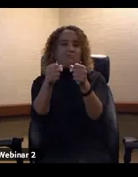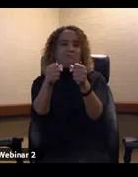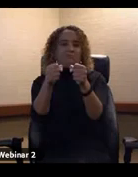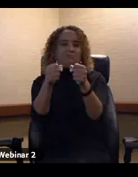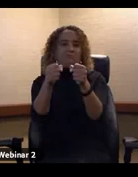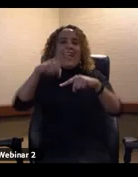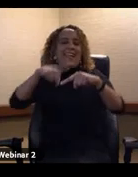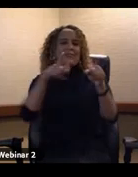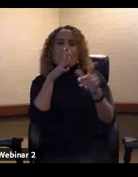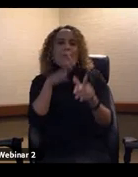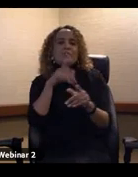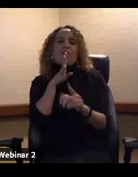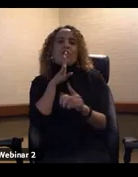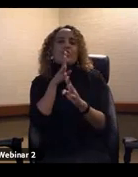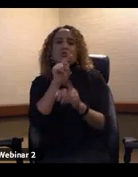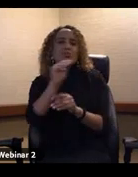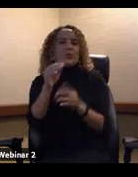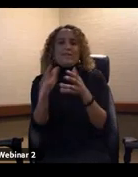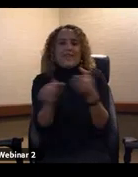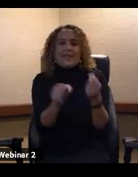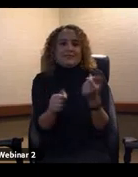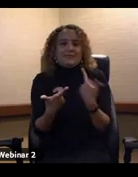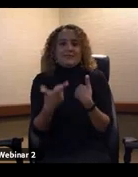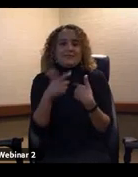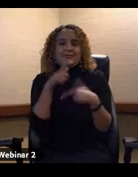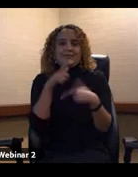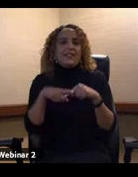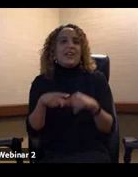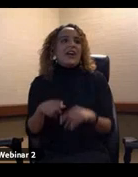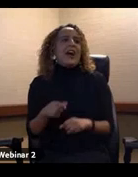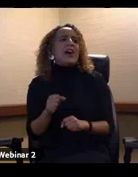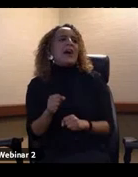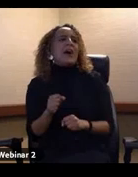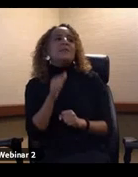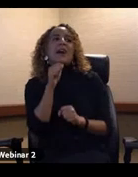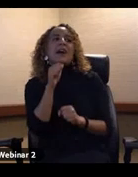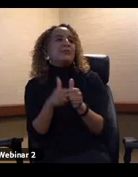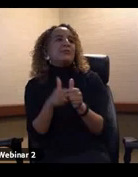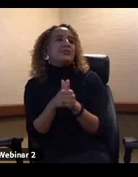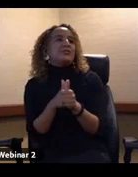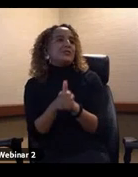deduction in points during the review process or may be eliminated completely.